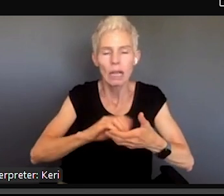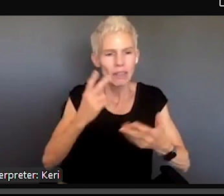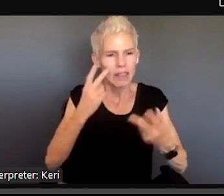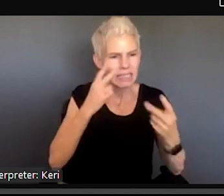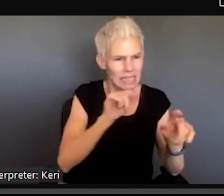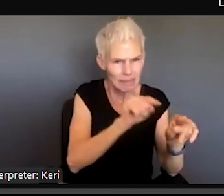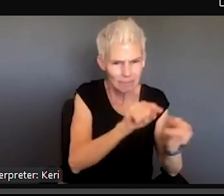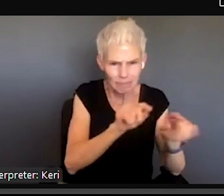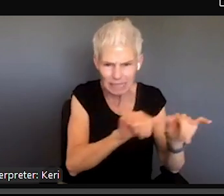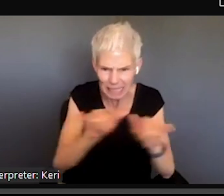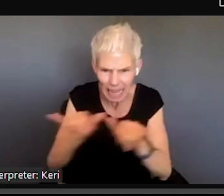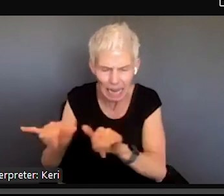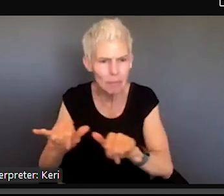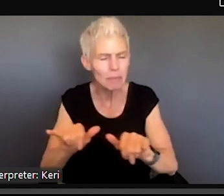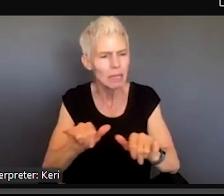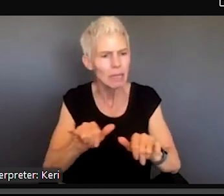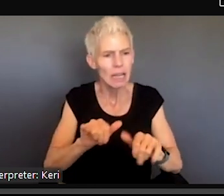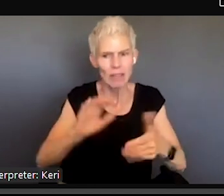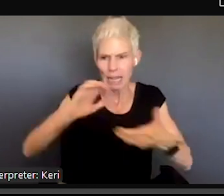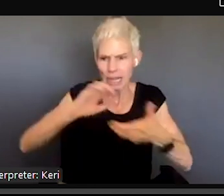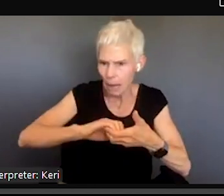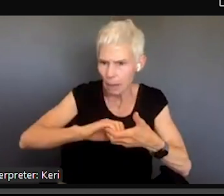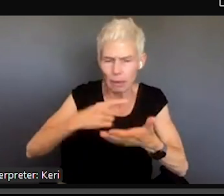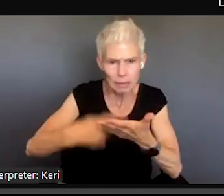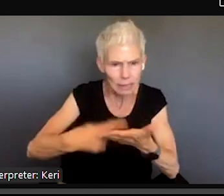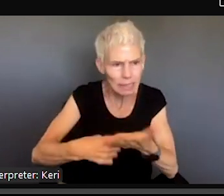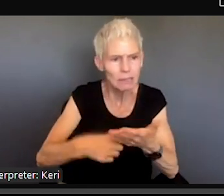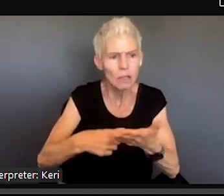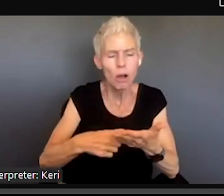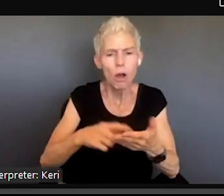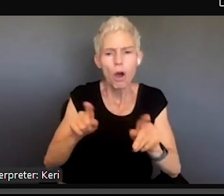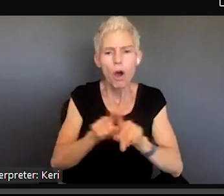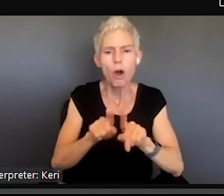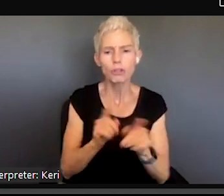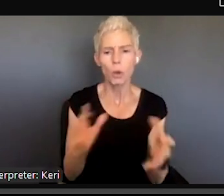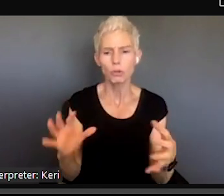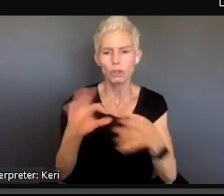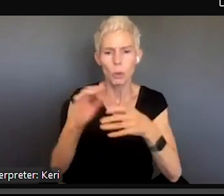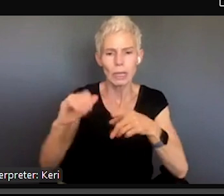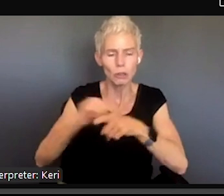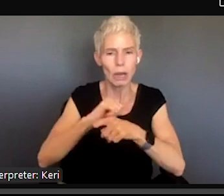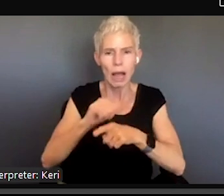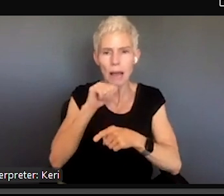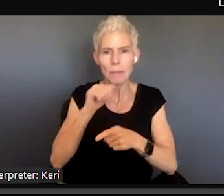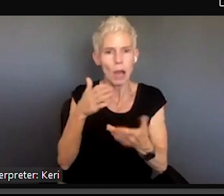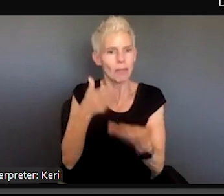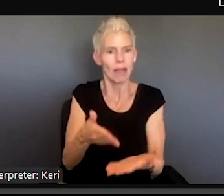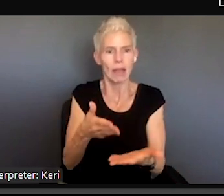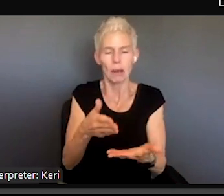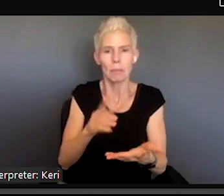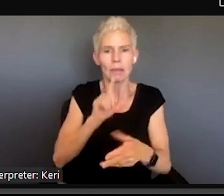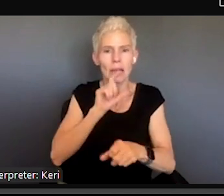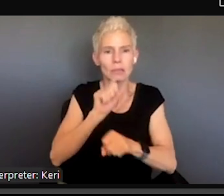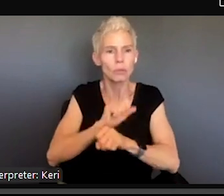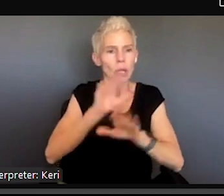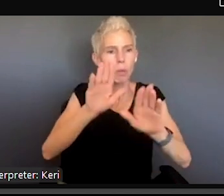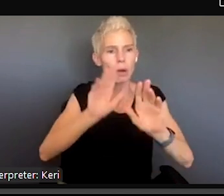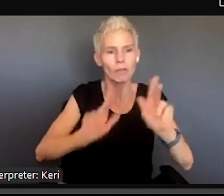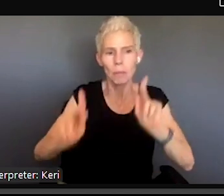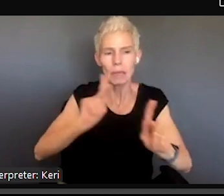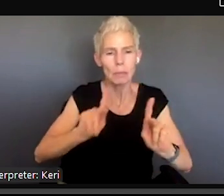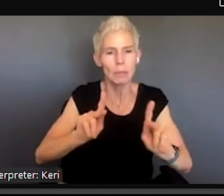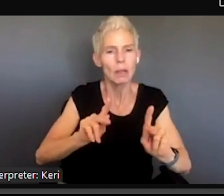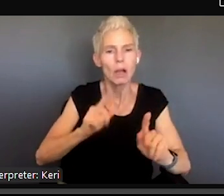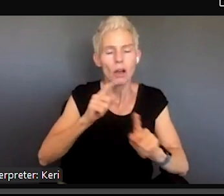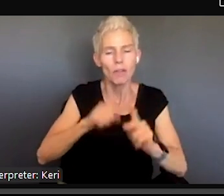seeing, joint trainings, and again, I'm not there. You will have wonderful folks. I'm delighted that we've got Kayla and Noah from